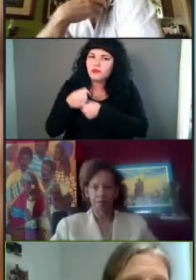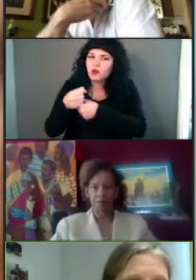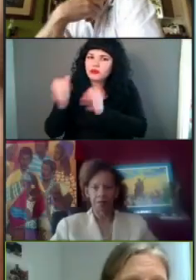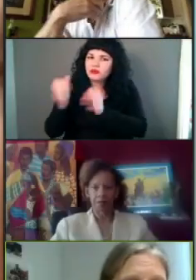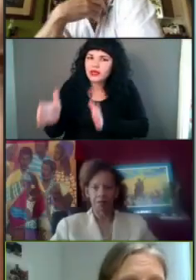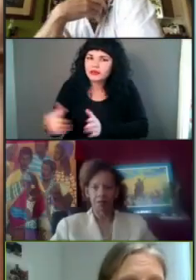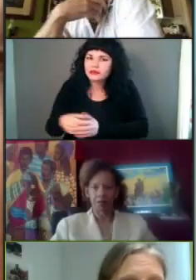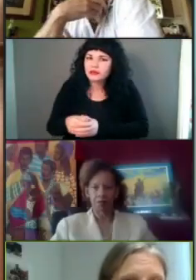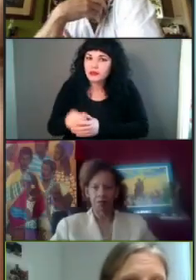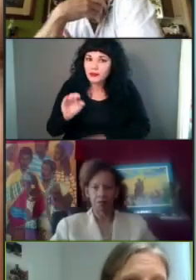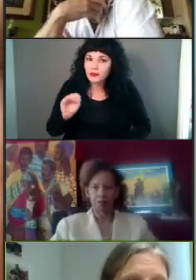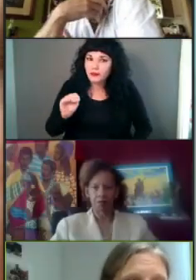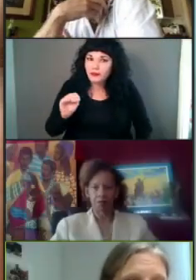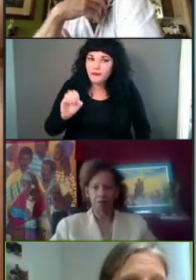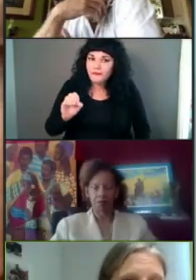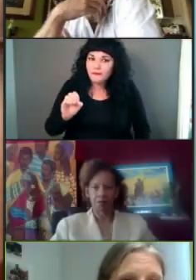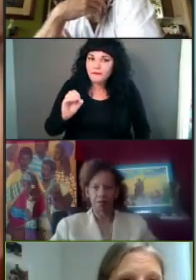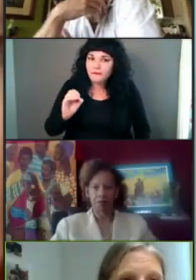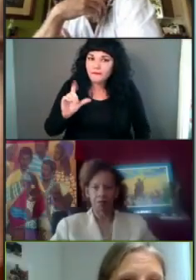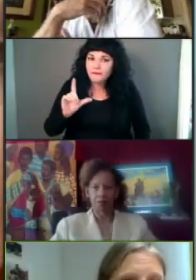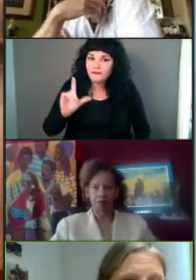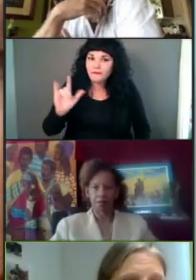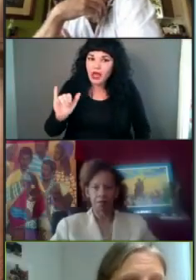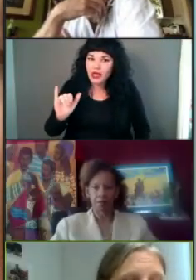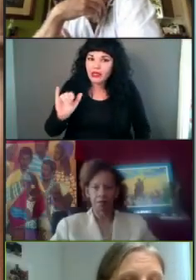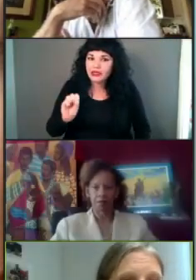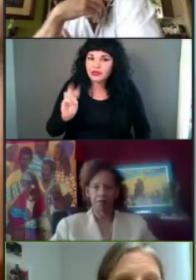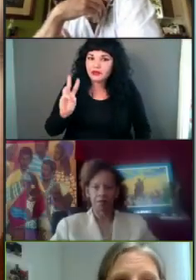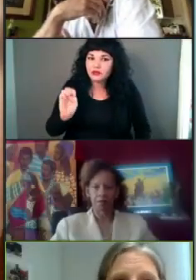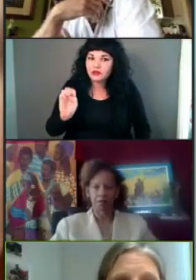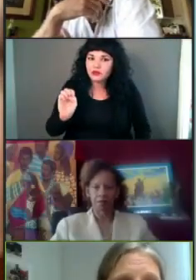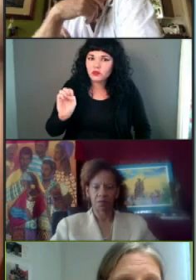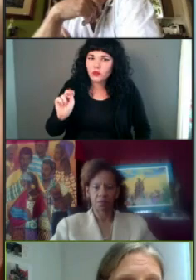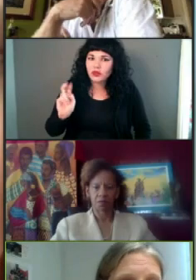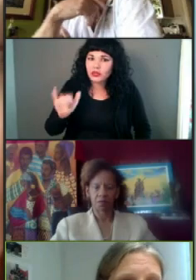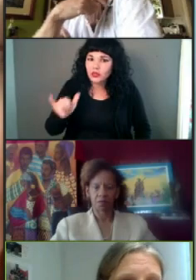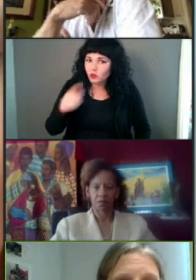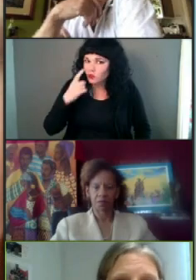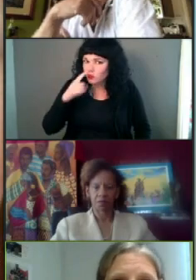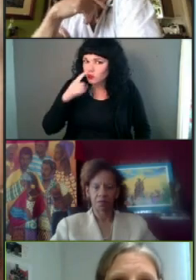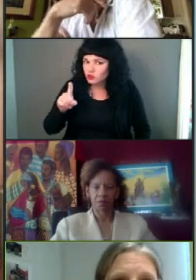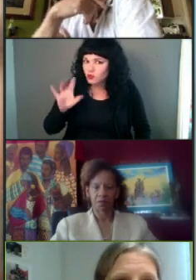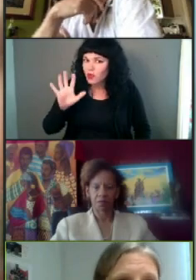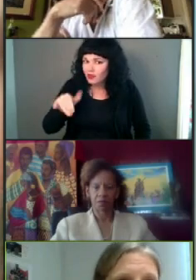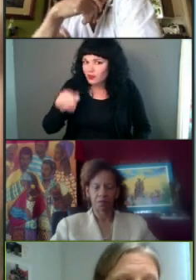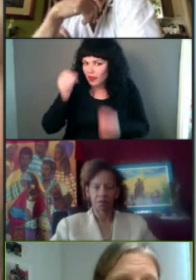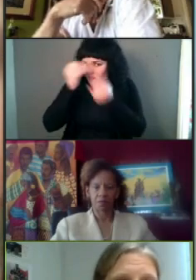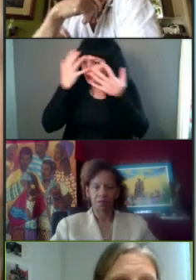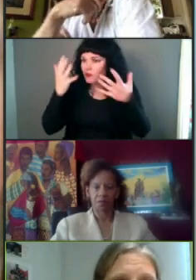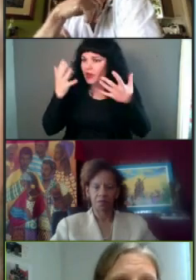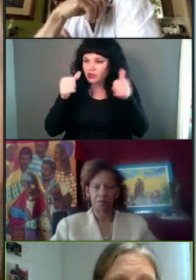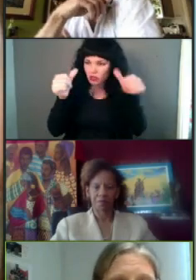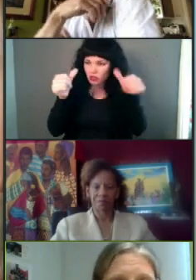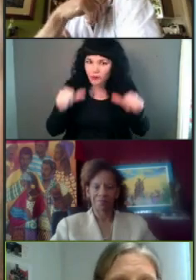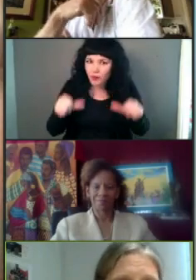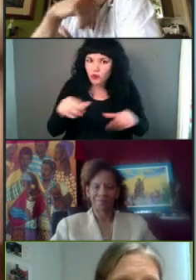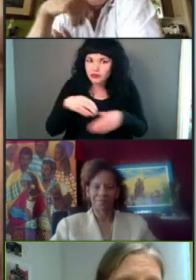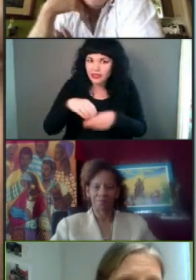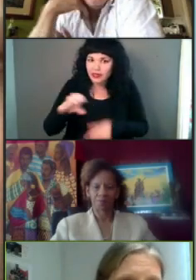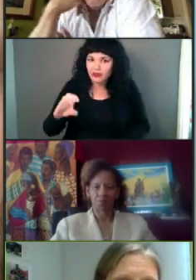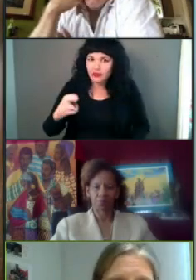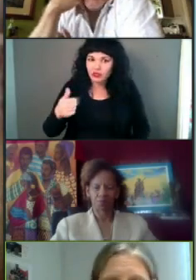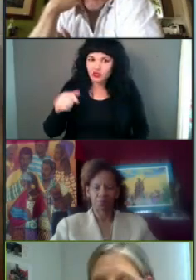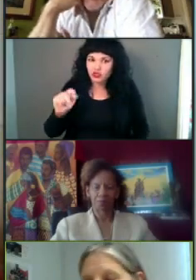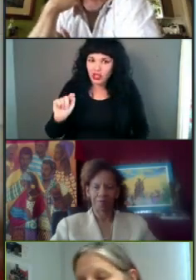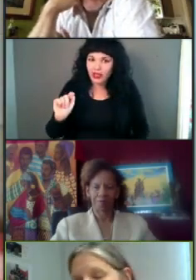drop that information in the chat for folks. And then I'd like to invite Terry Whitfield back on to ask the last